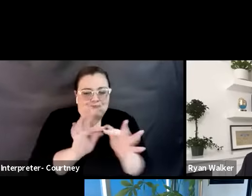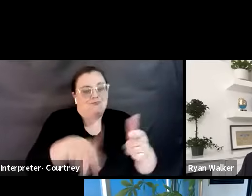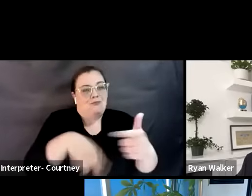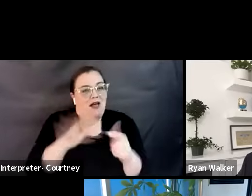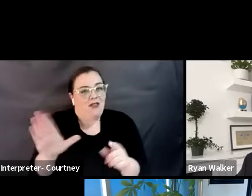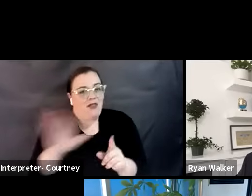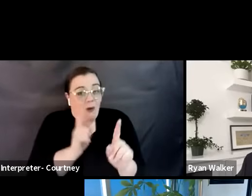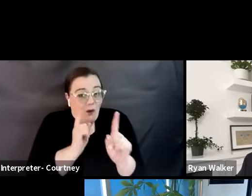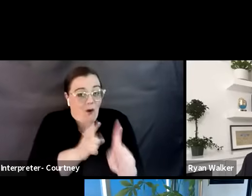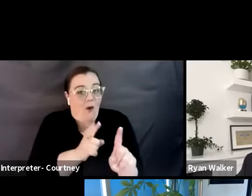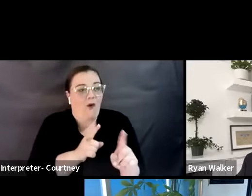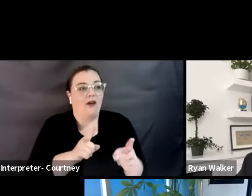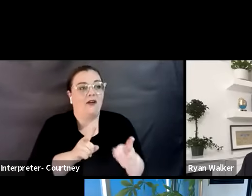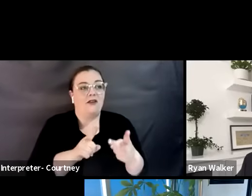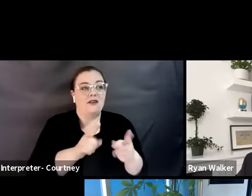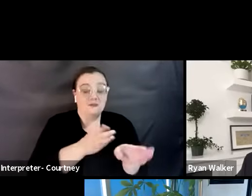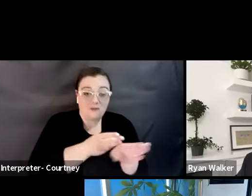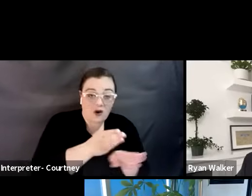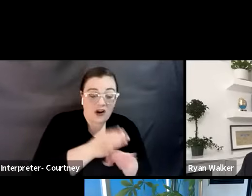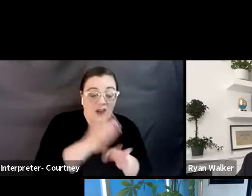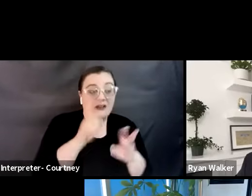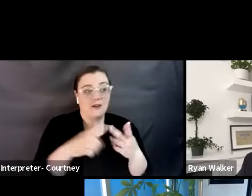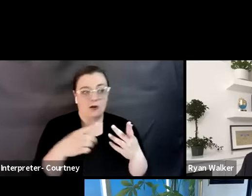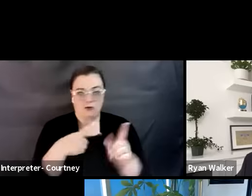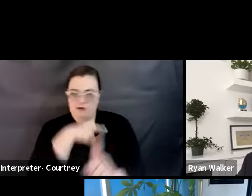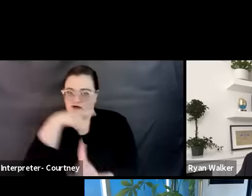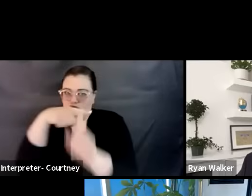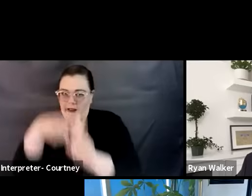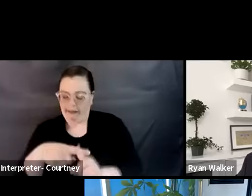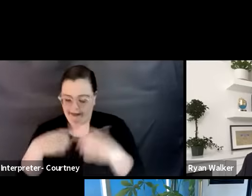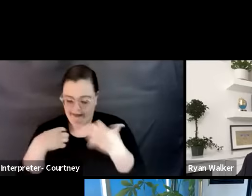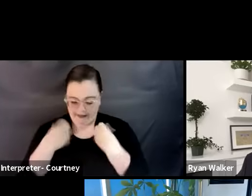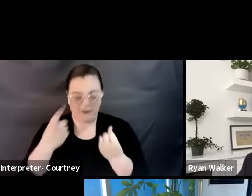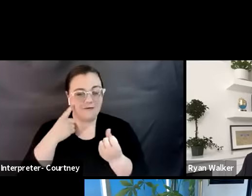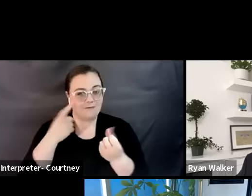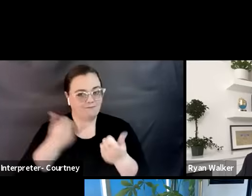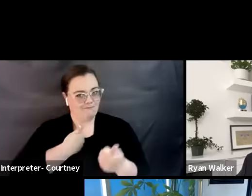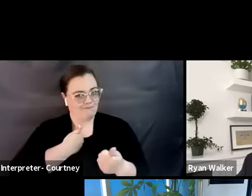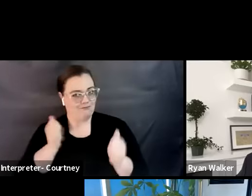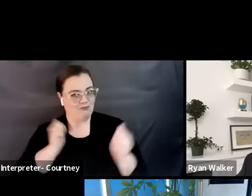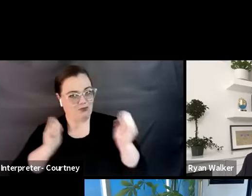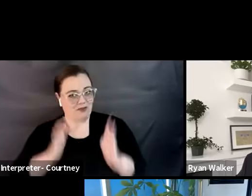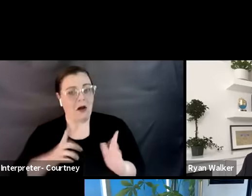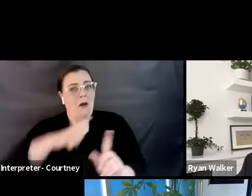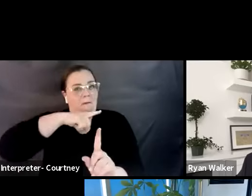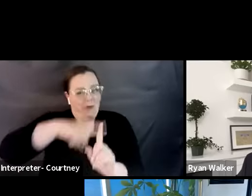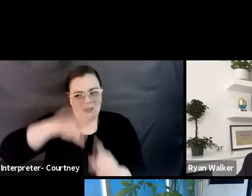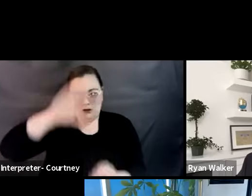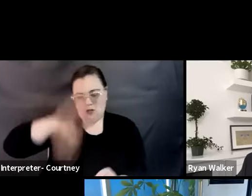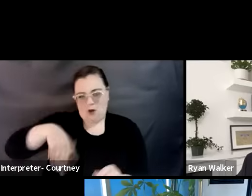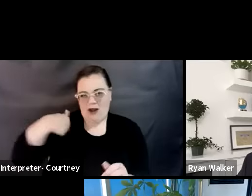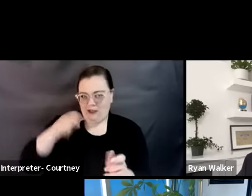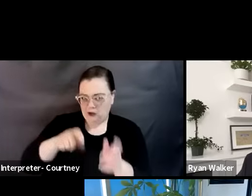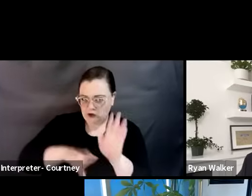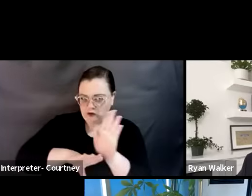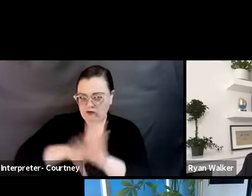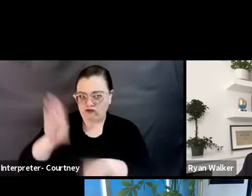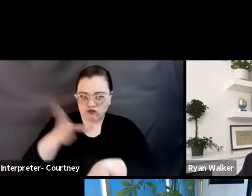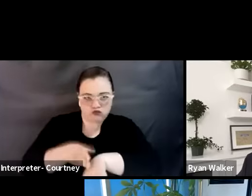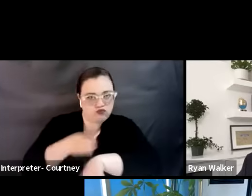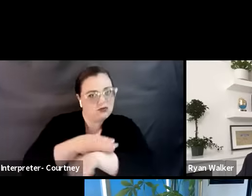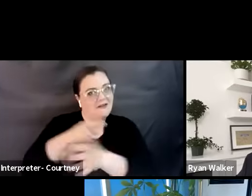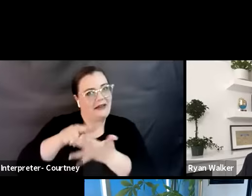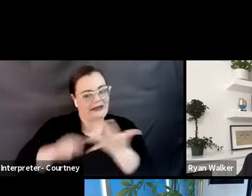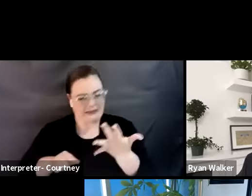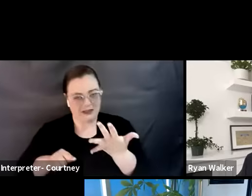their strengths as a performer, and at the same time, the things that they know they need to be working on so that we can also dialogue about that kind of stuff to